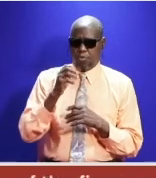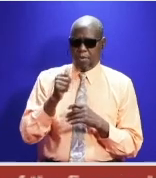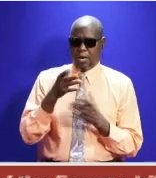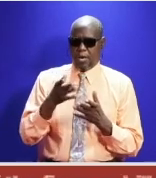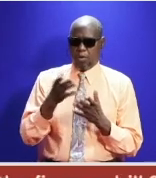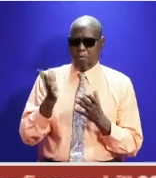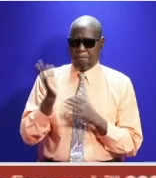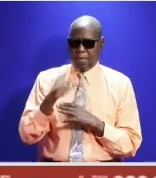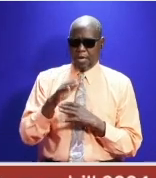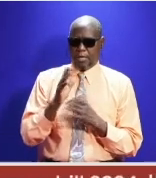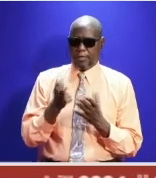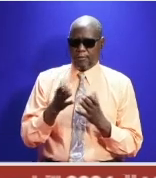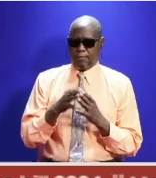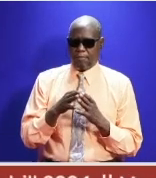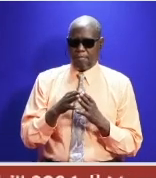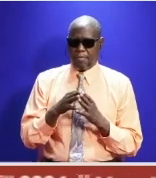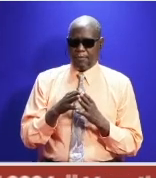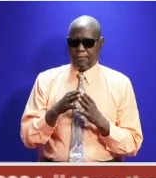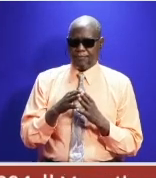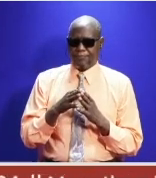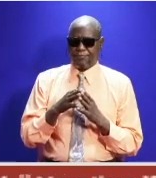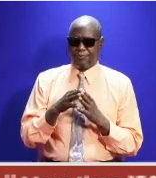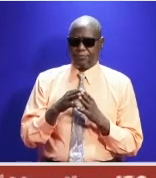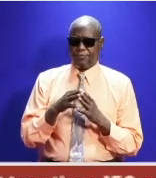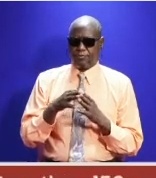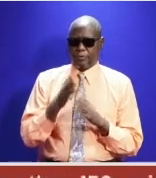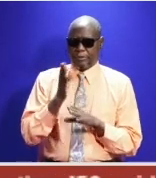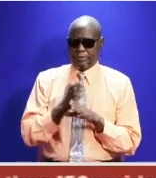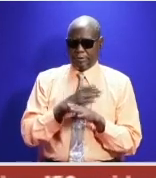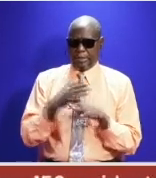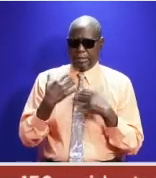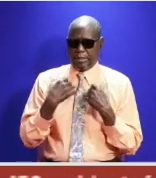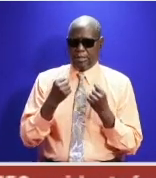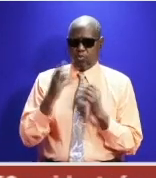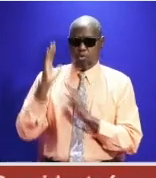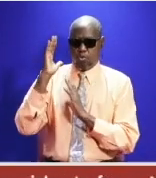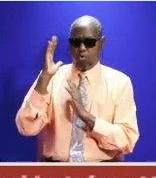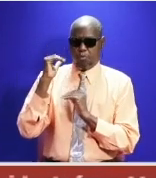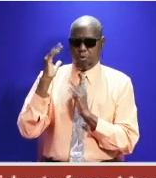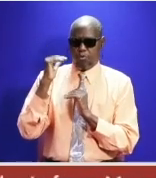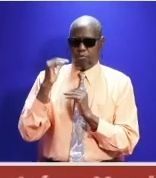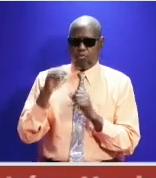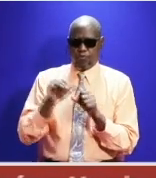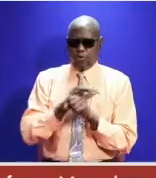training, overcoming her injury. So we are hopeful that we are going to play well these playoffs and be the champions again.